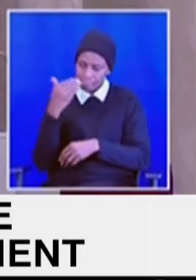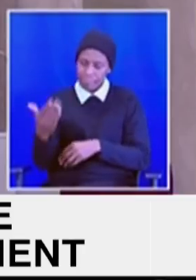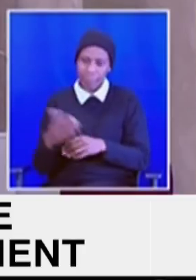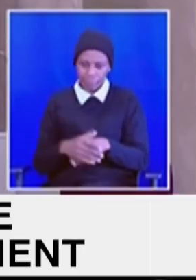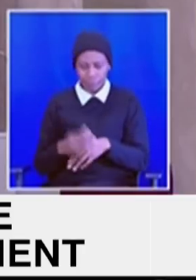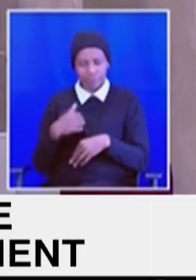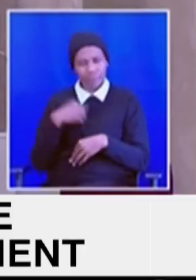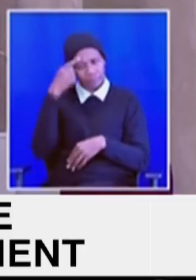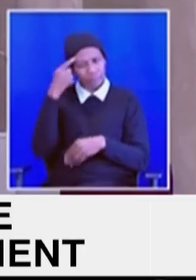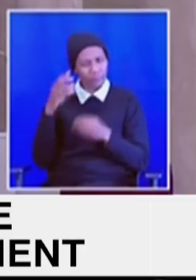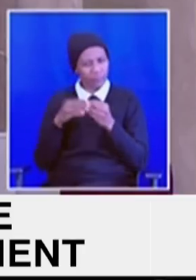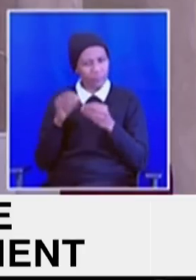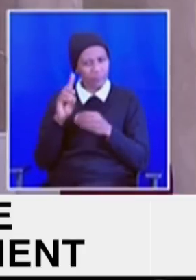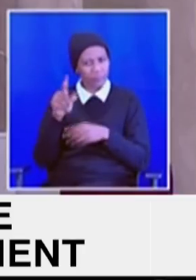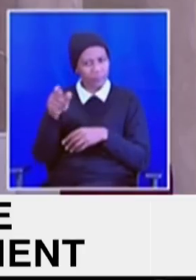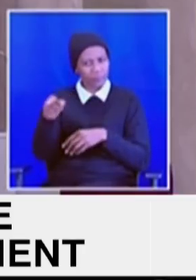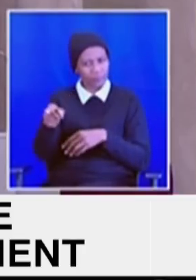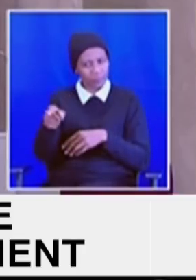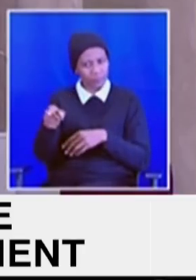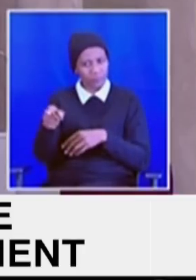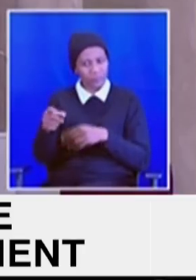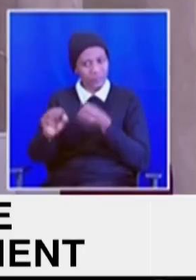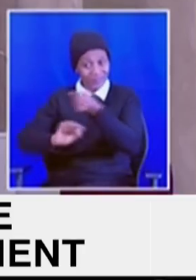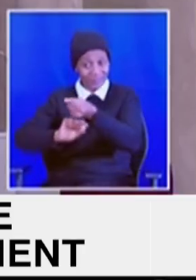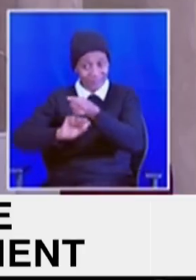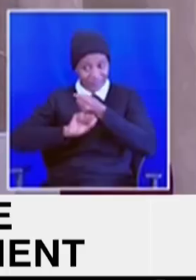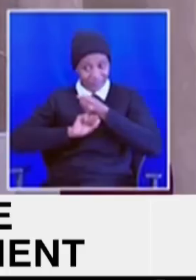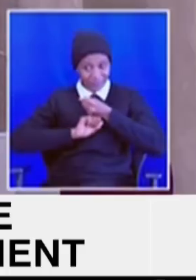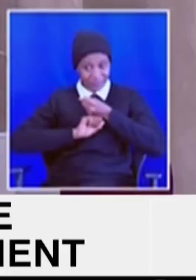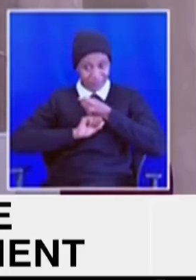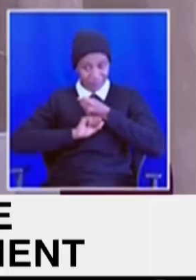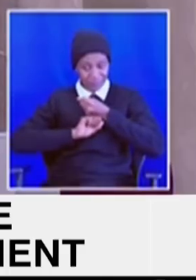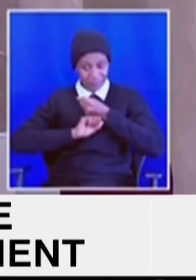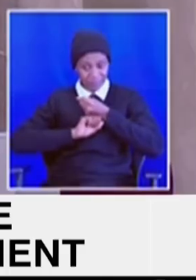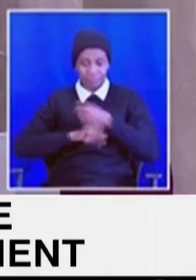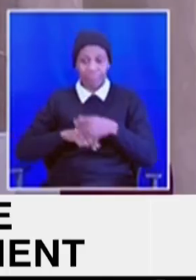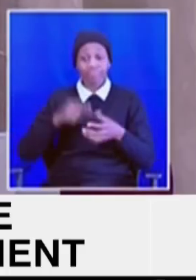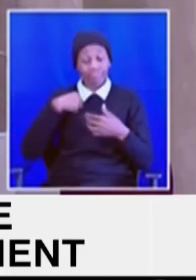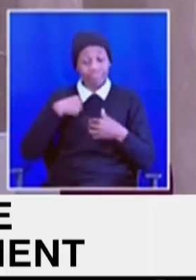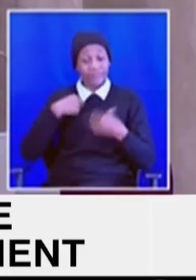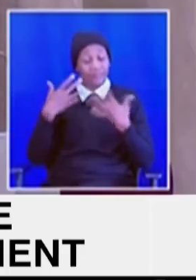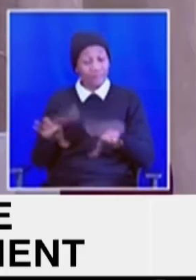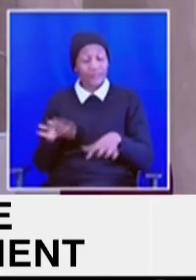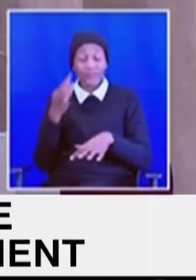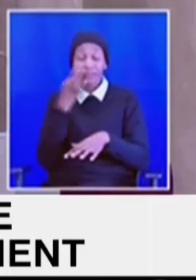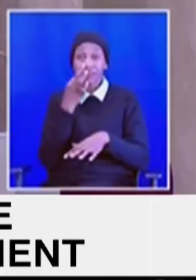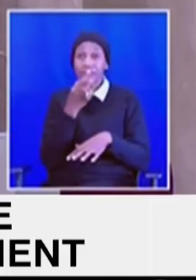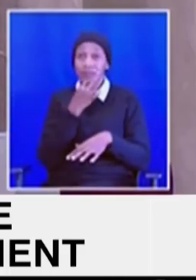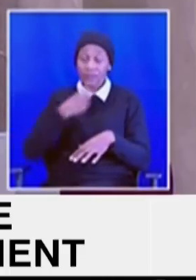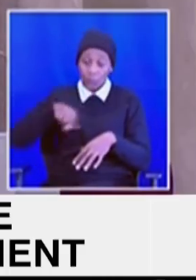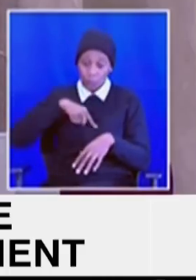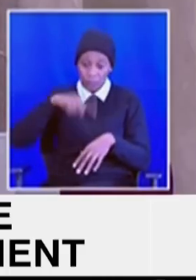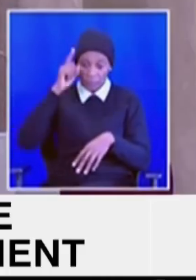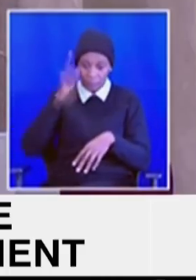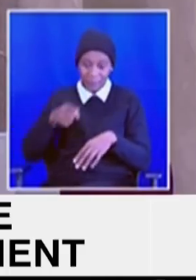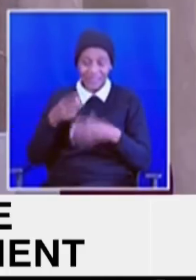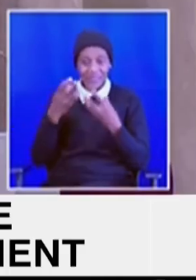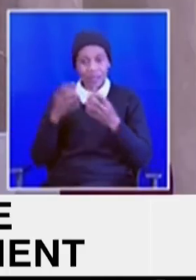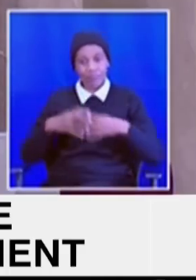Honorable Dutoit agrees with me, because I did say earlier that we must put a